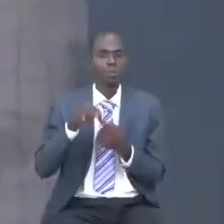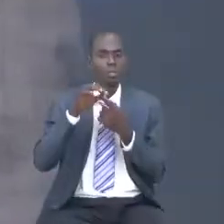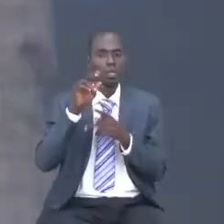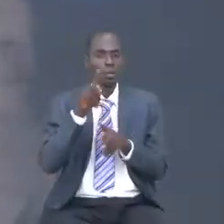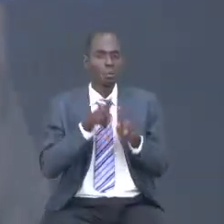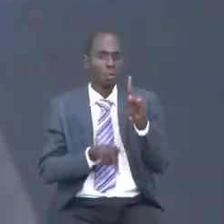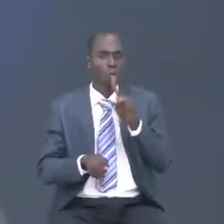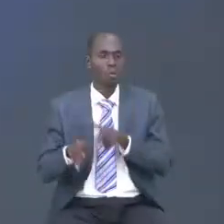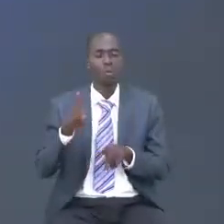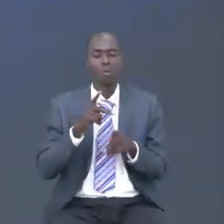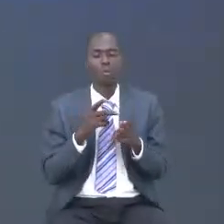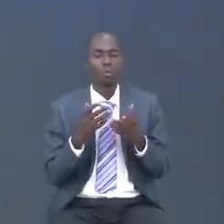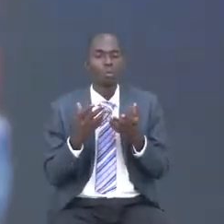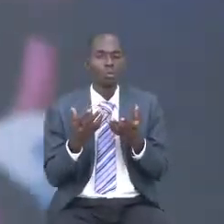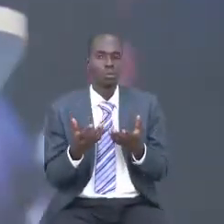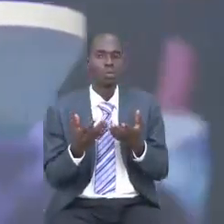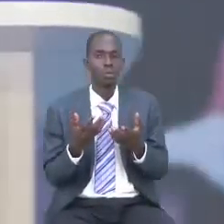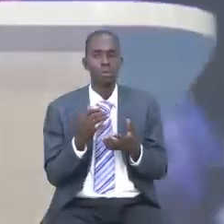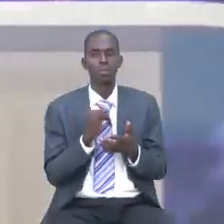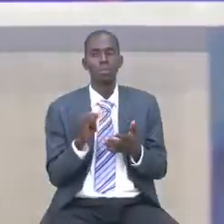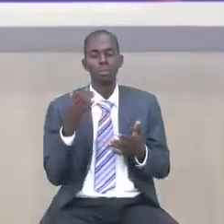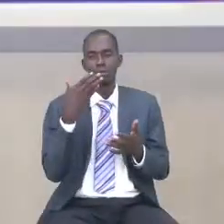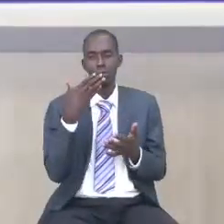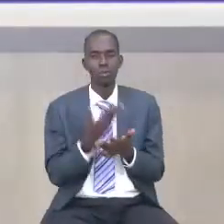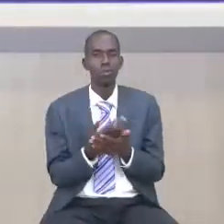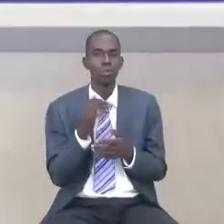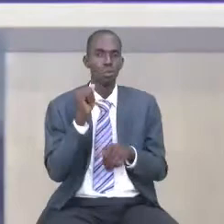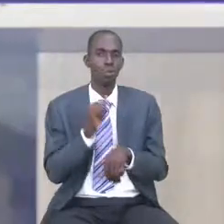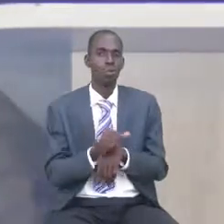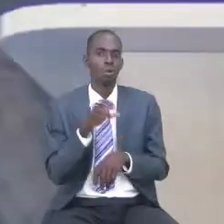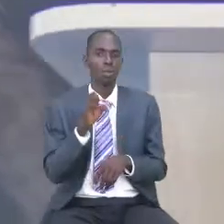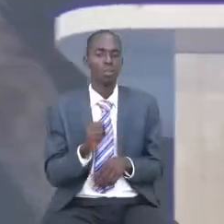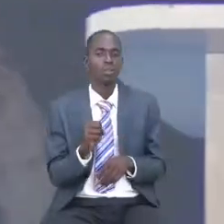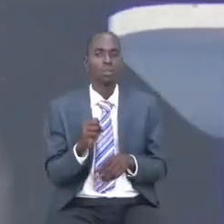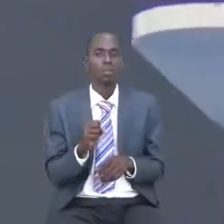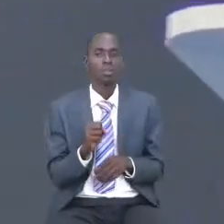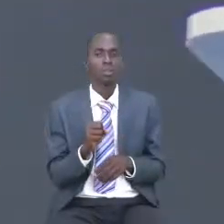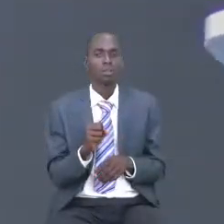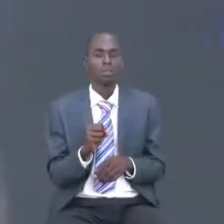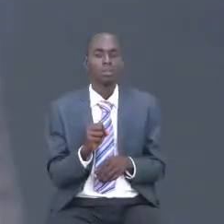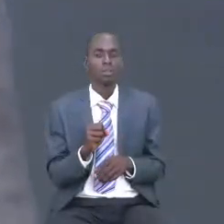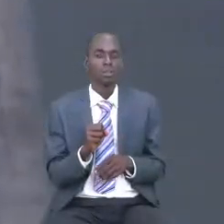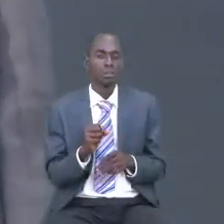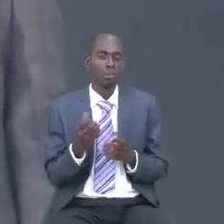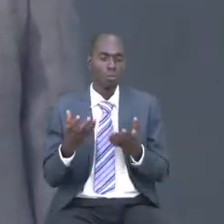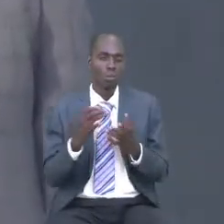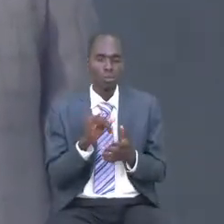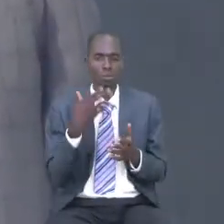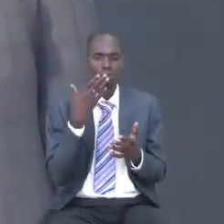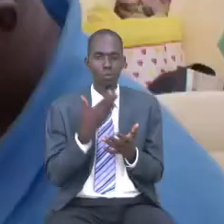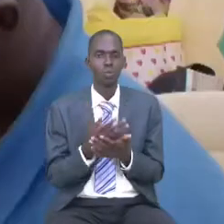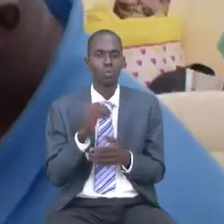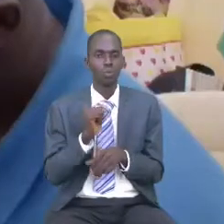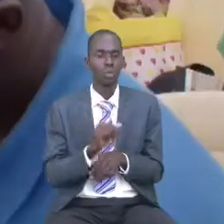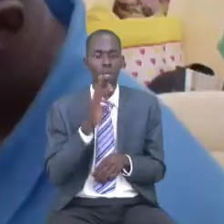people, zealous of good works. Zealous of good works. Are you